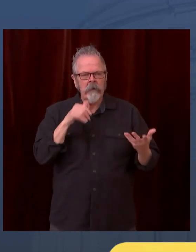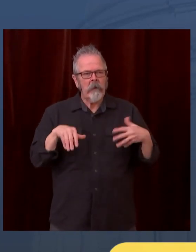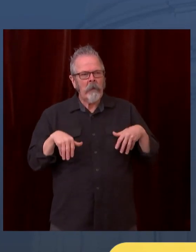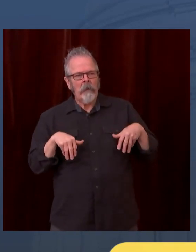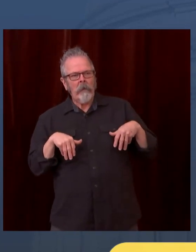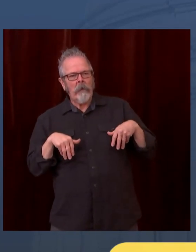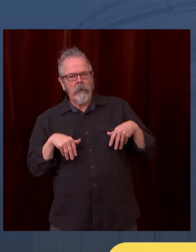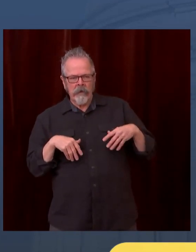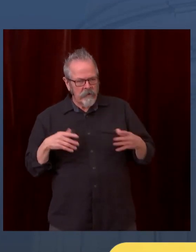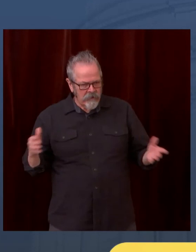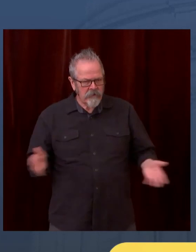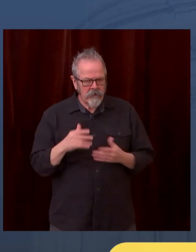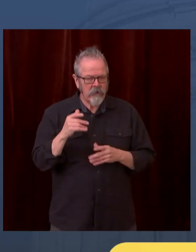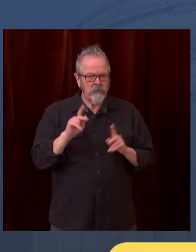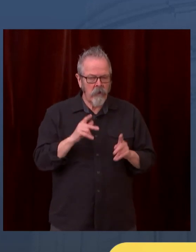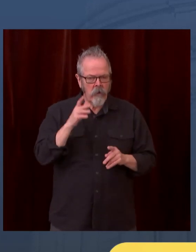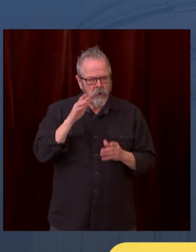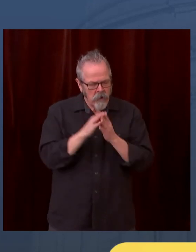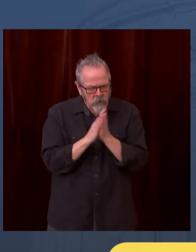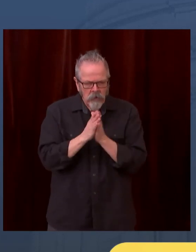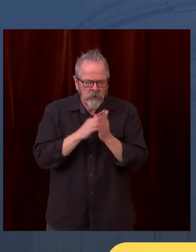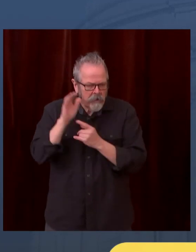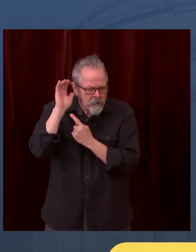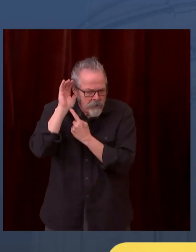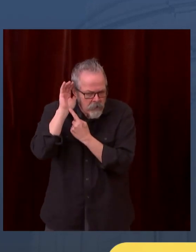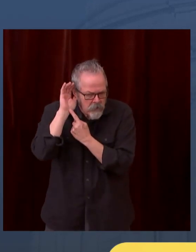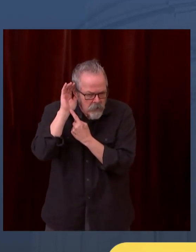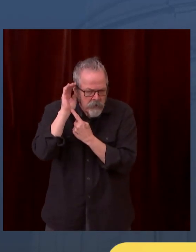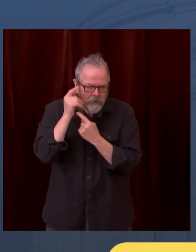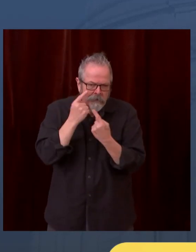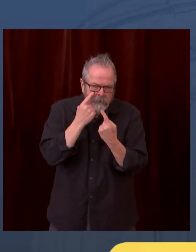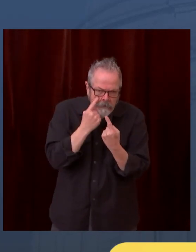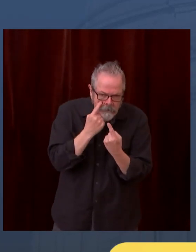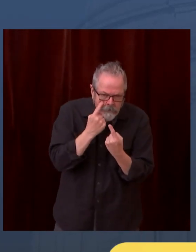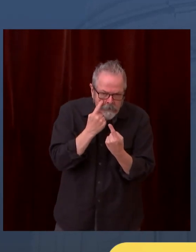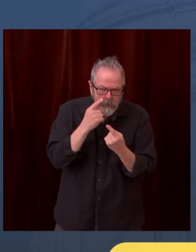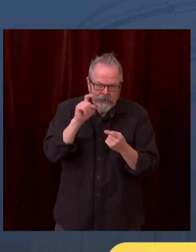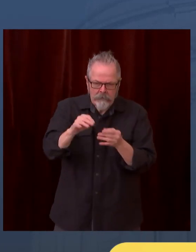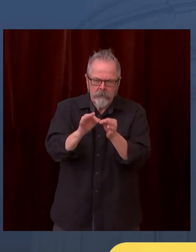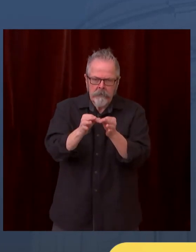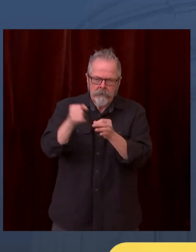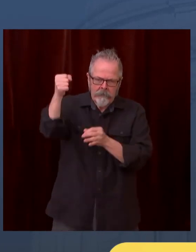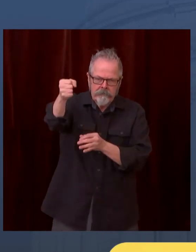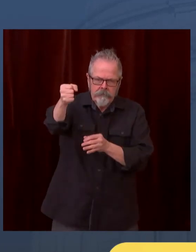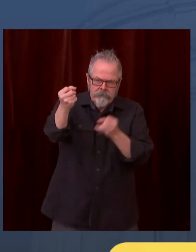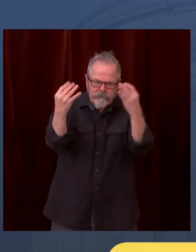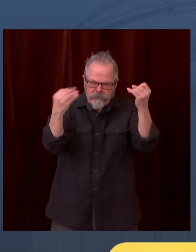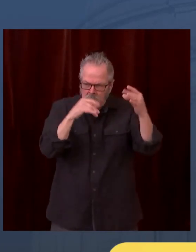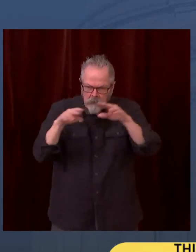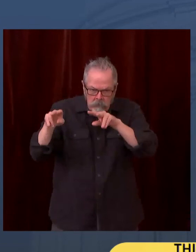experience. So I appreciate your help in that regard. And with that, thank you. Please be well.